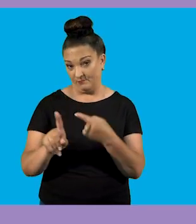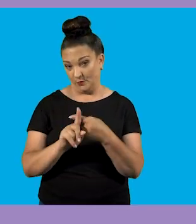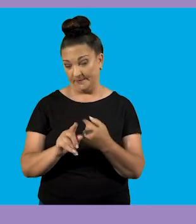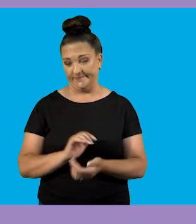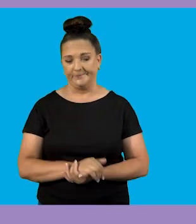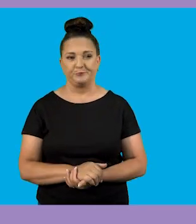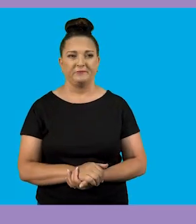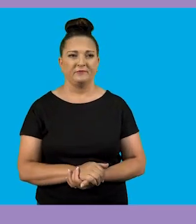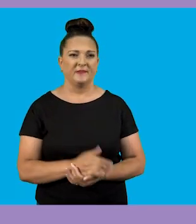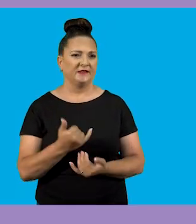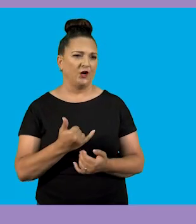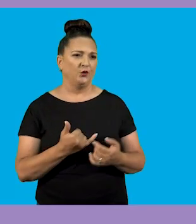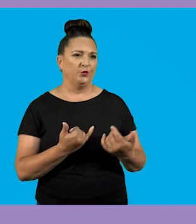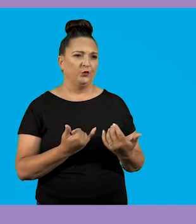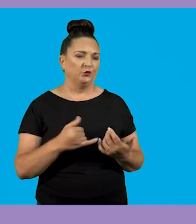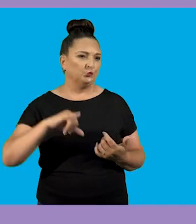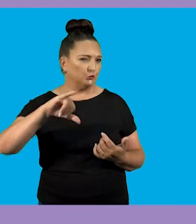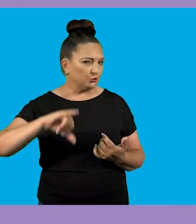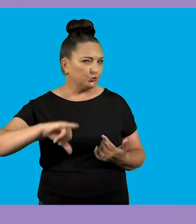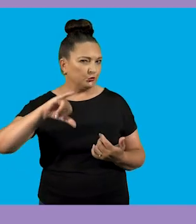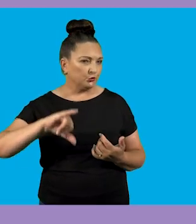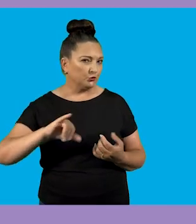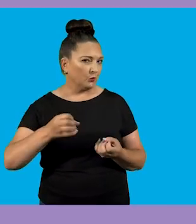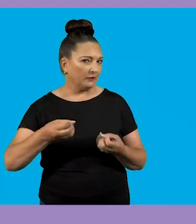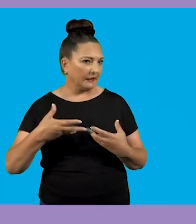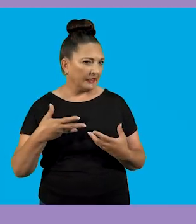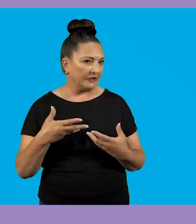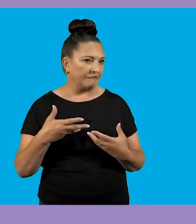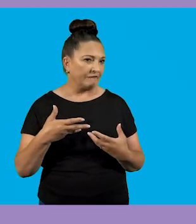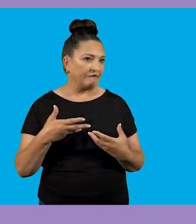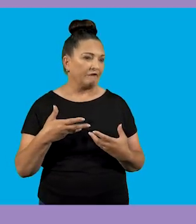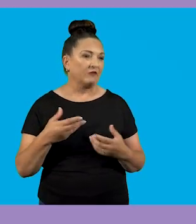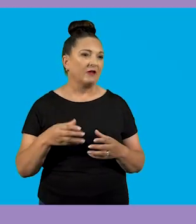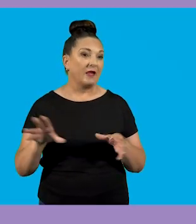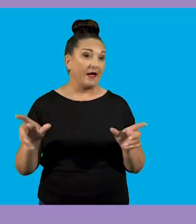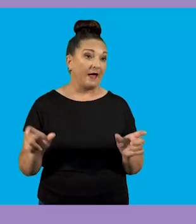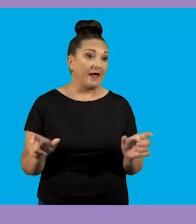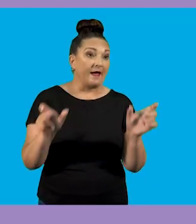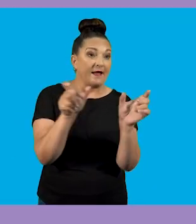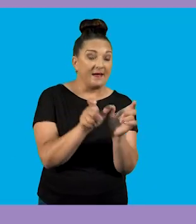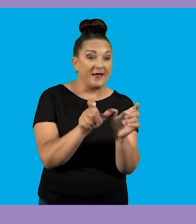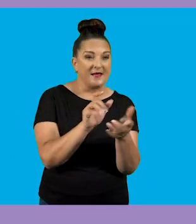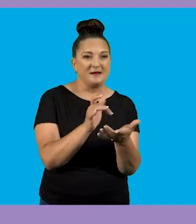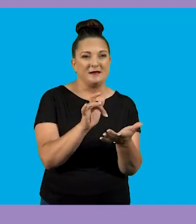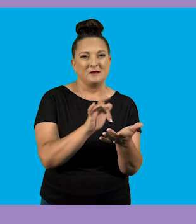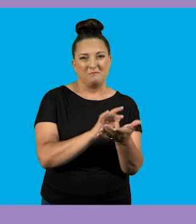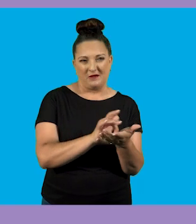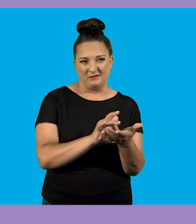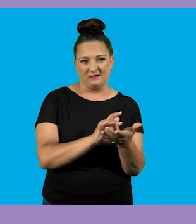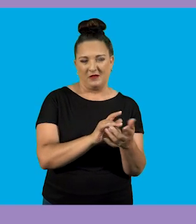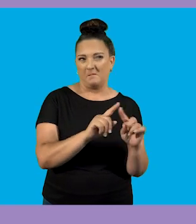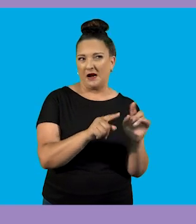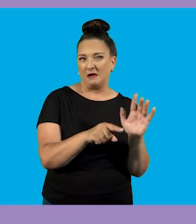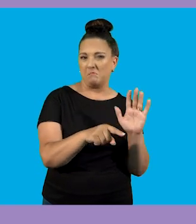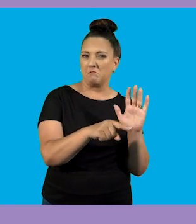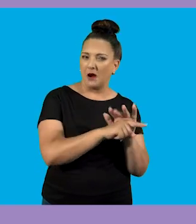15. Now, which one of them, when added, give us the middle term? So in the middle there, we've got a